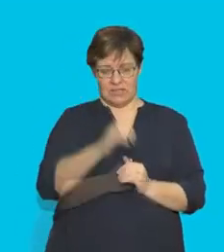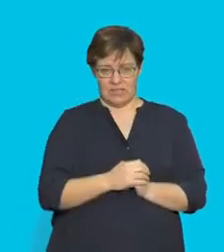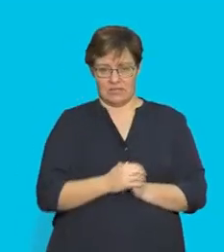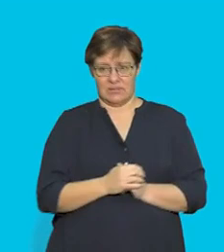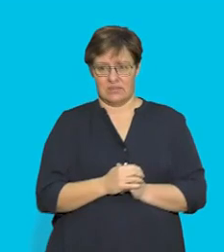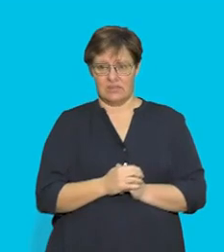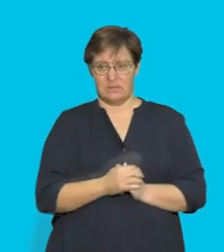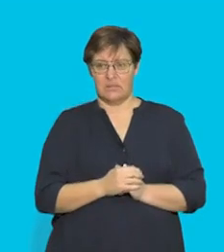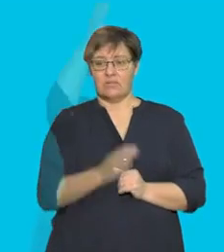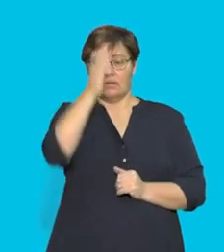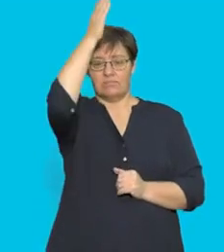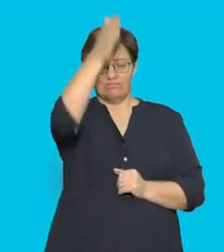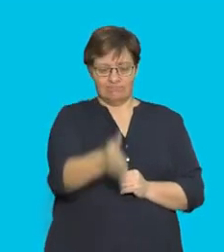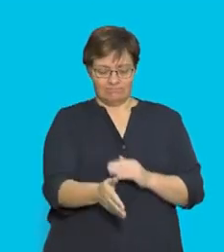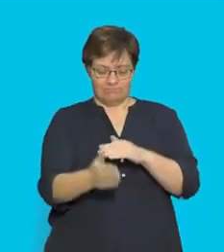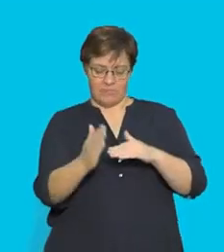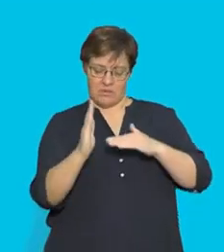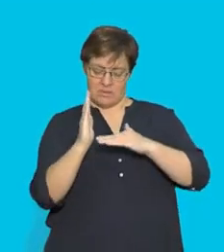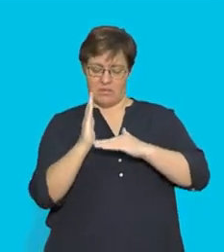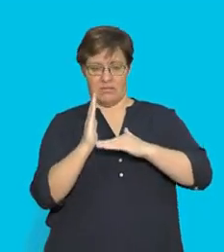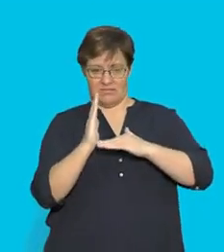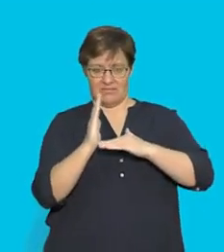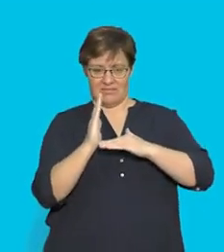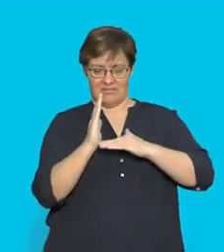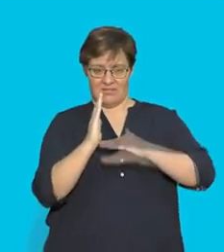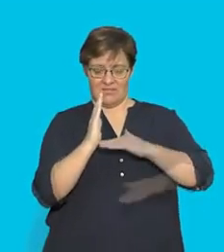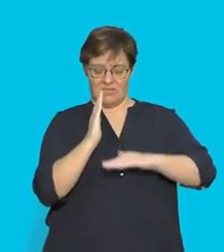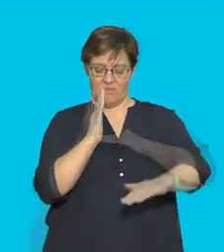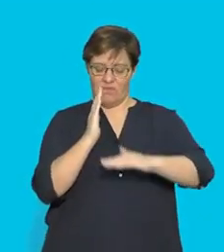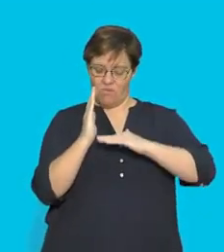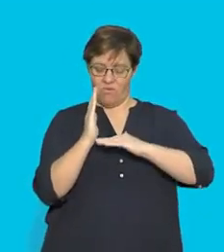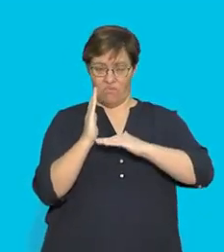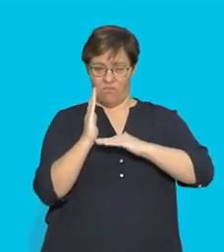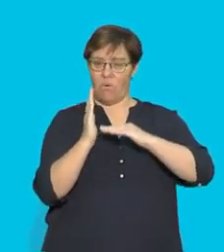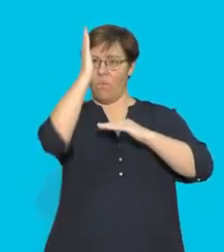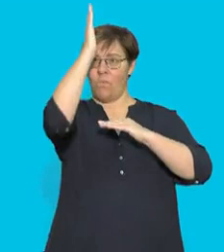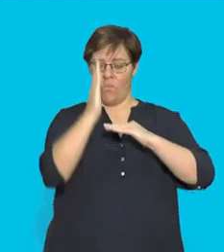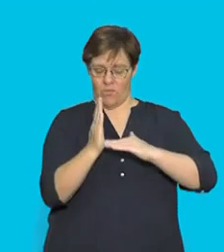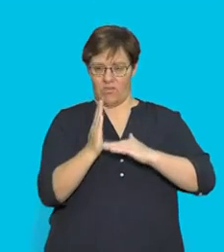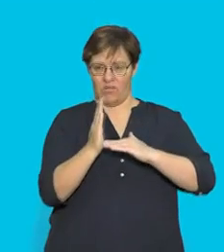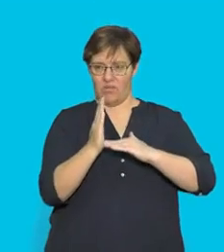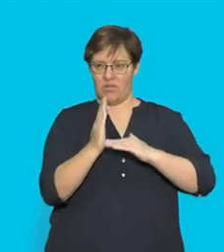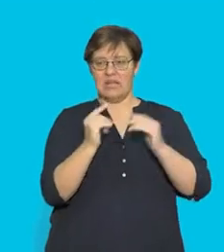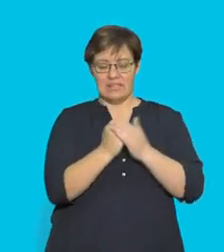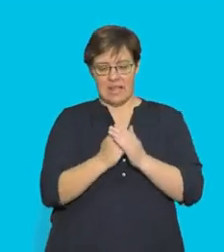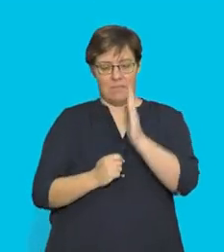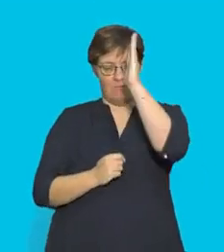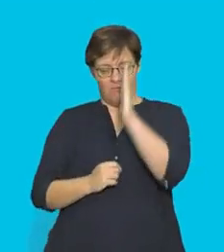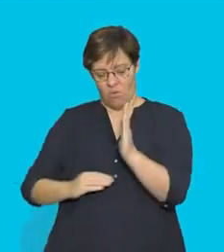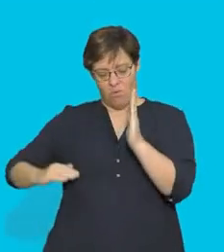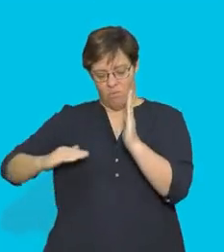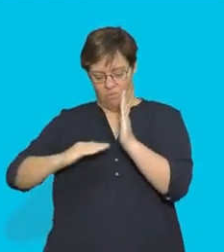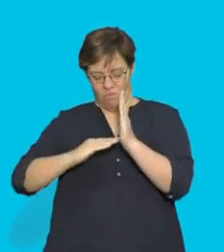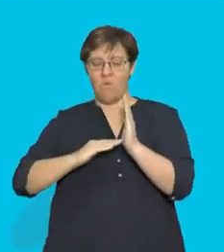plane, the plane where the wall is sitting on, is perpendicular also to the plane of the floor. And similarly, this angle